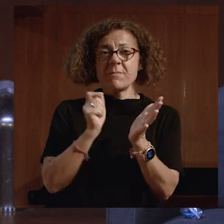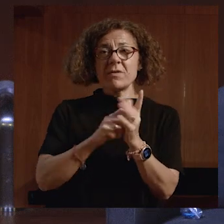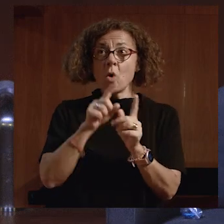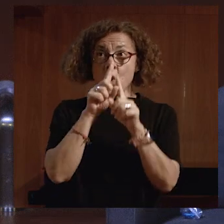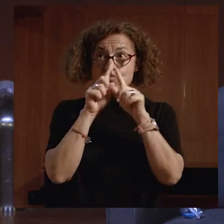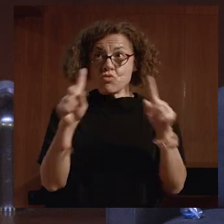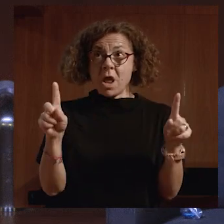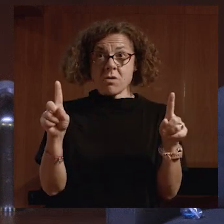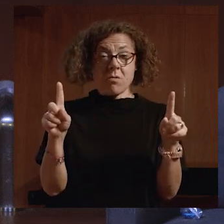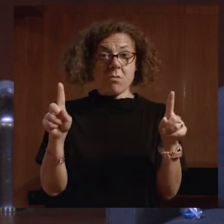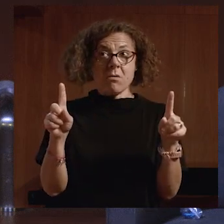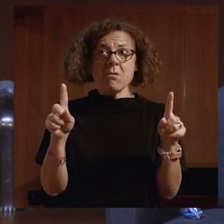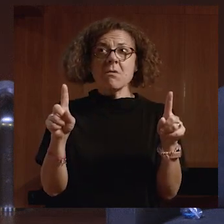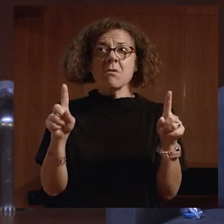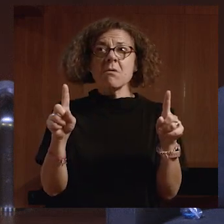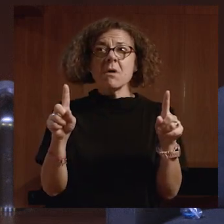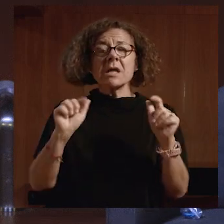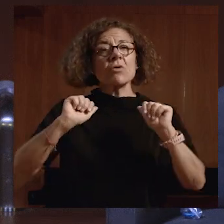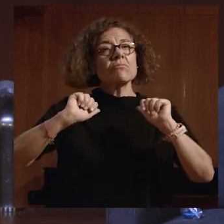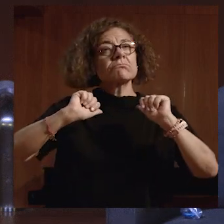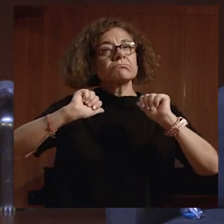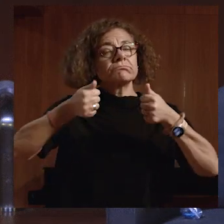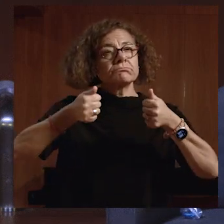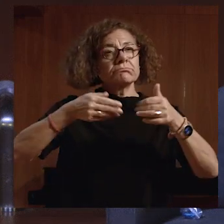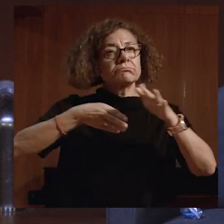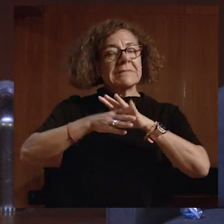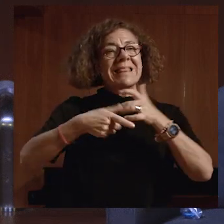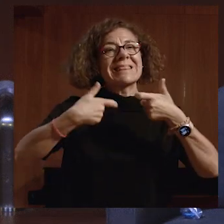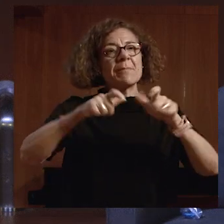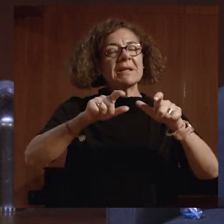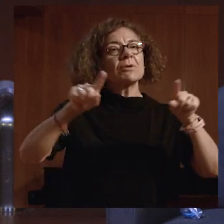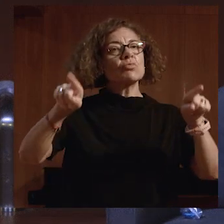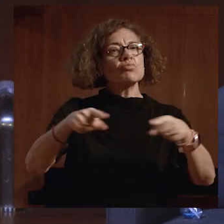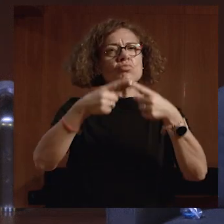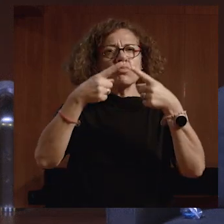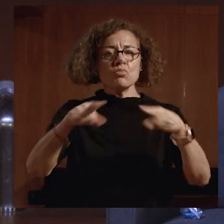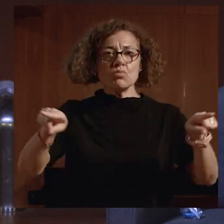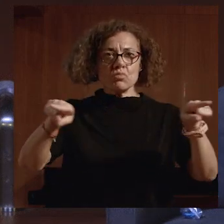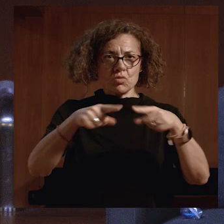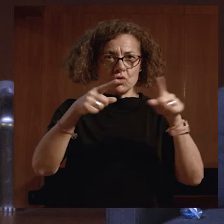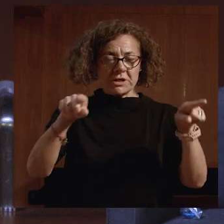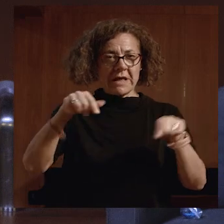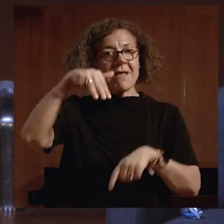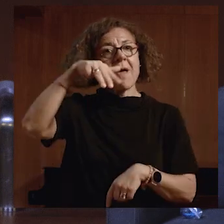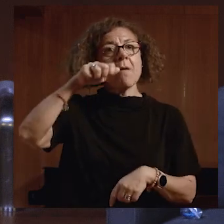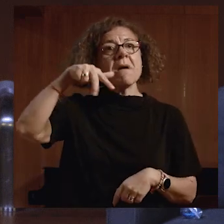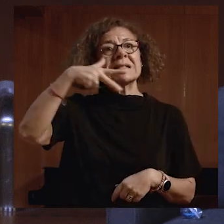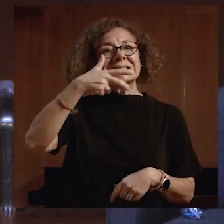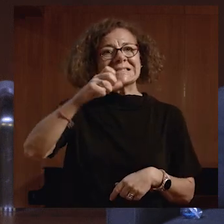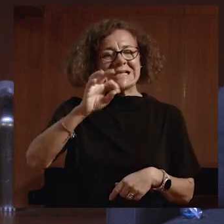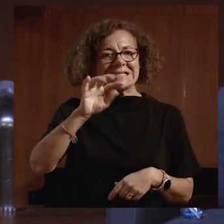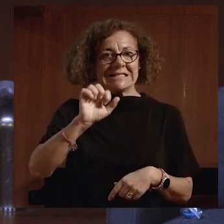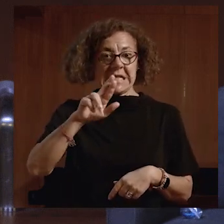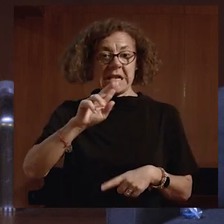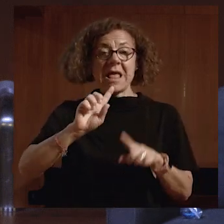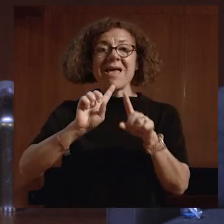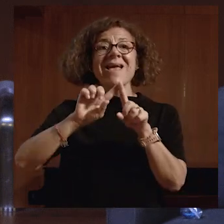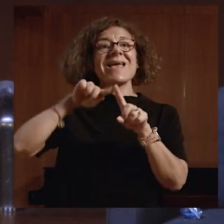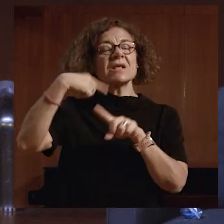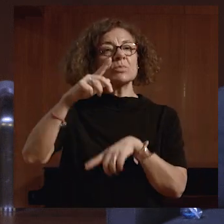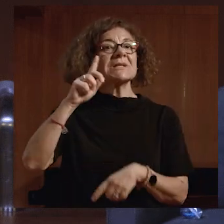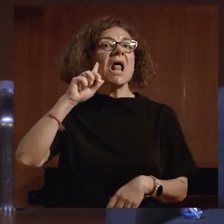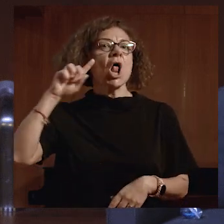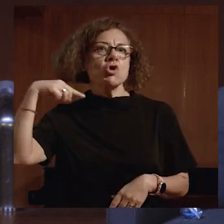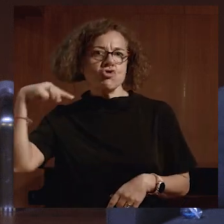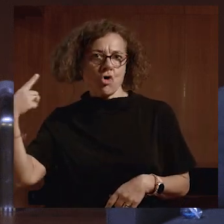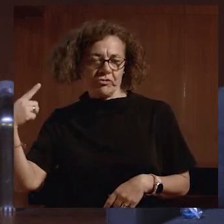music department in Manchester, and then also latterly in London at the Guildhall School. The reason I'm saying that is that this was